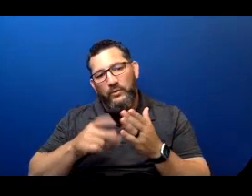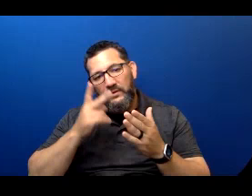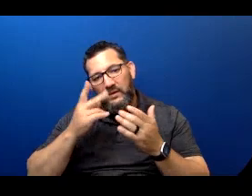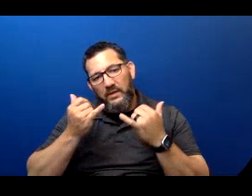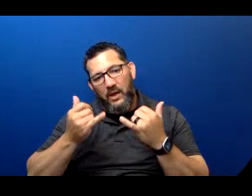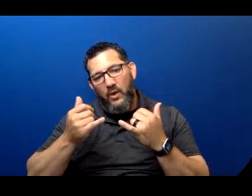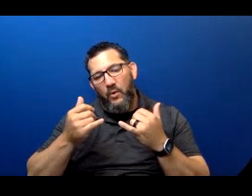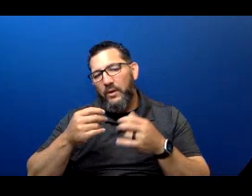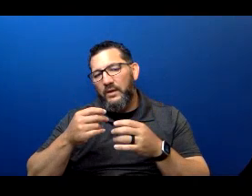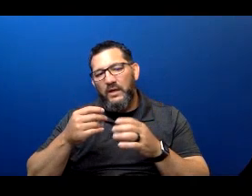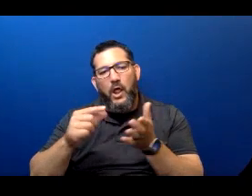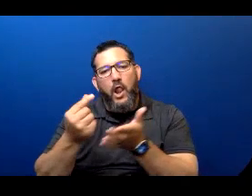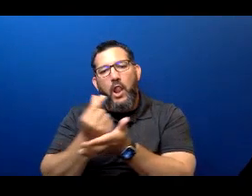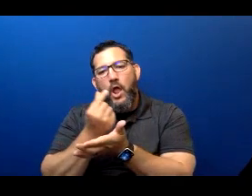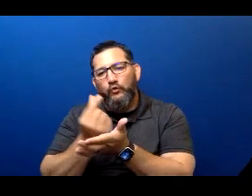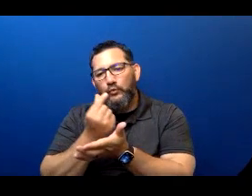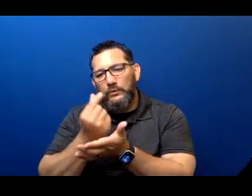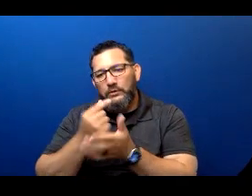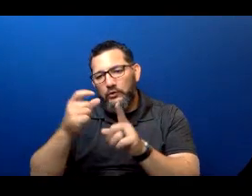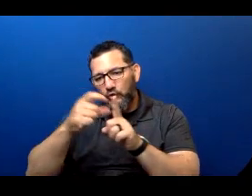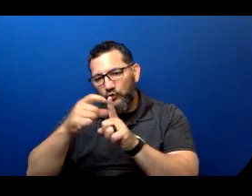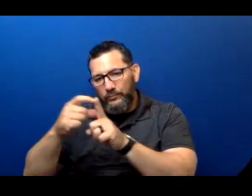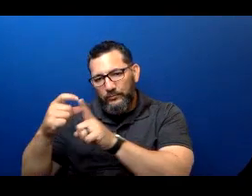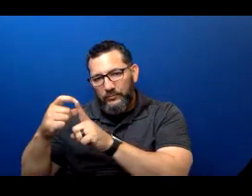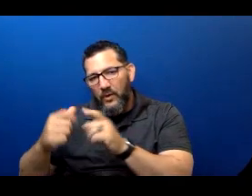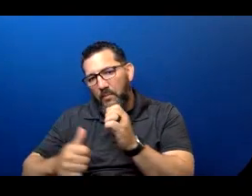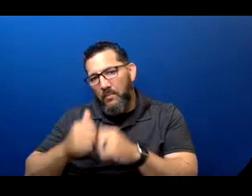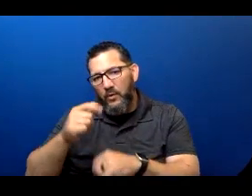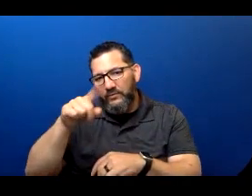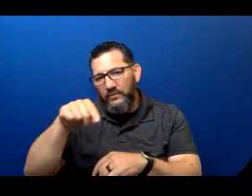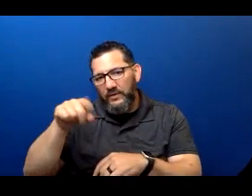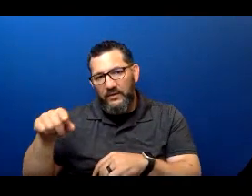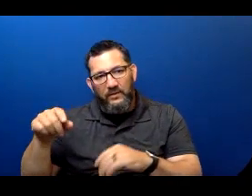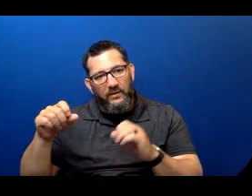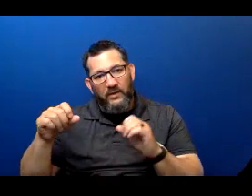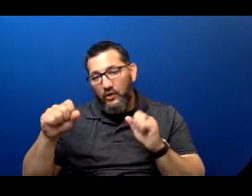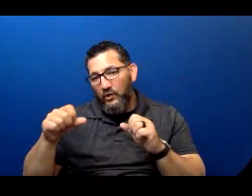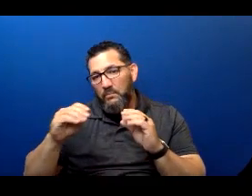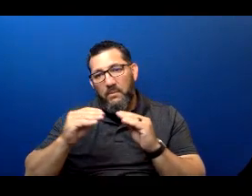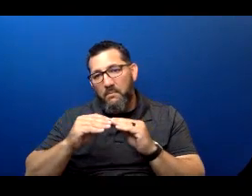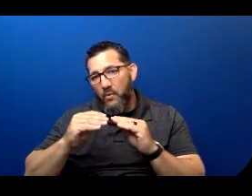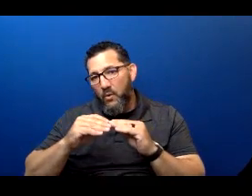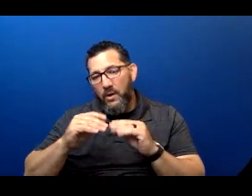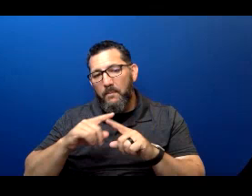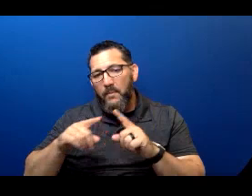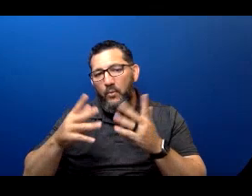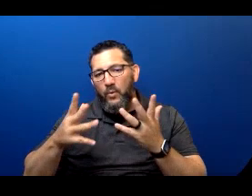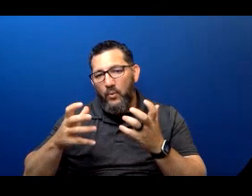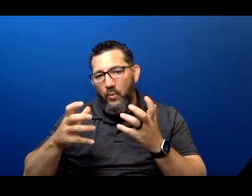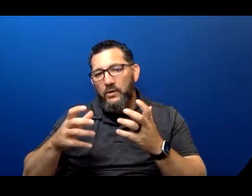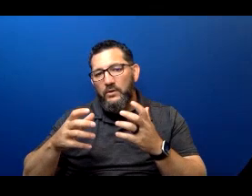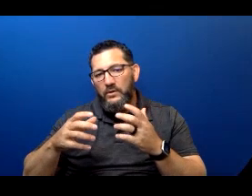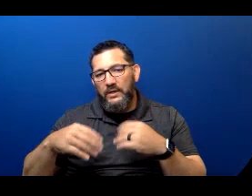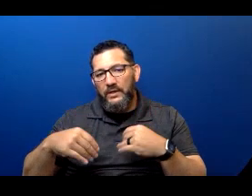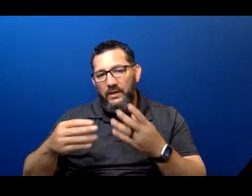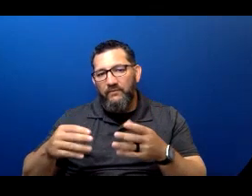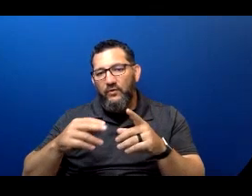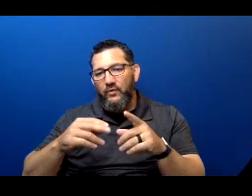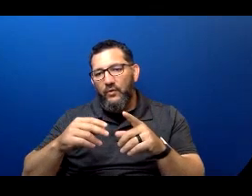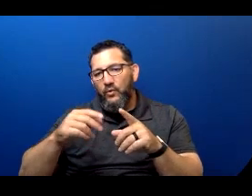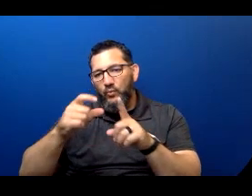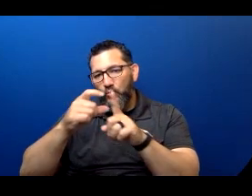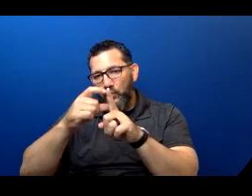simple glossary. And for the most part, the items on the slide, it could be many more items. We just wanted to give you verbiage that we're going to